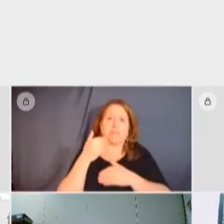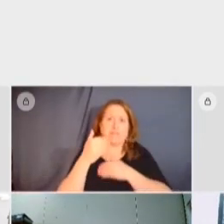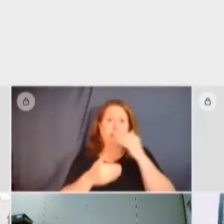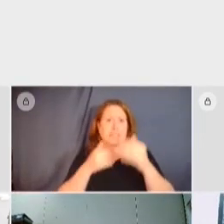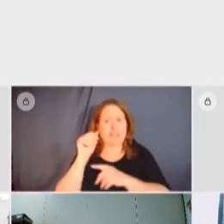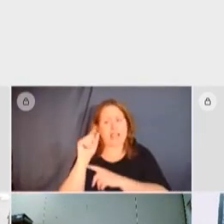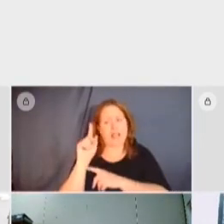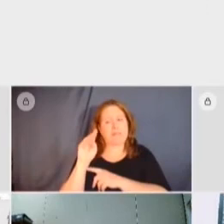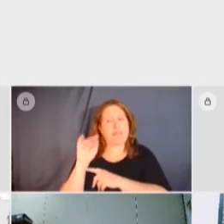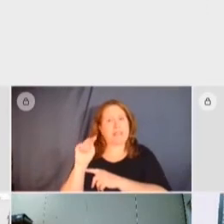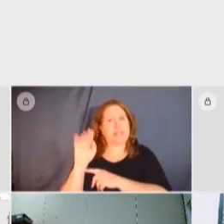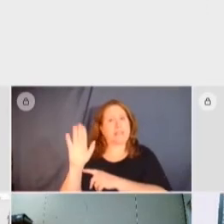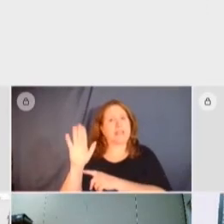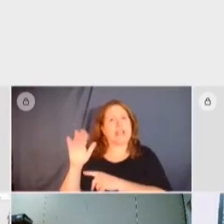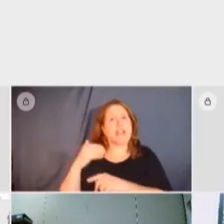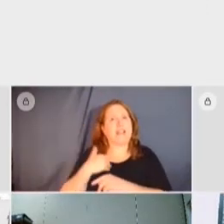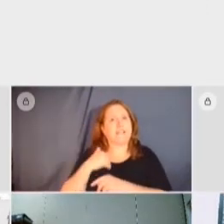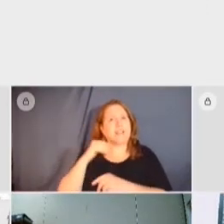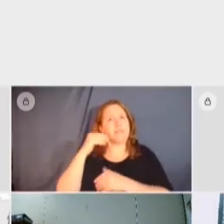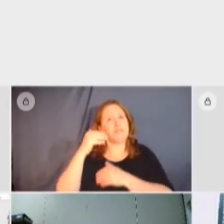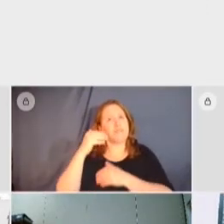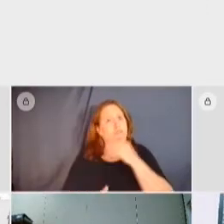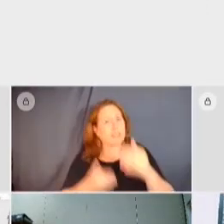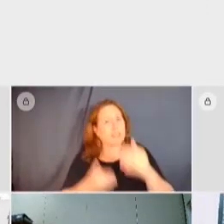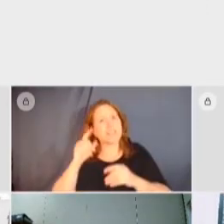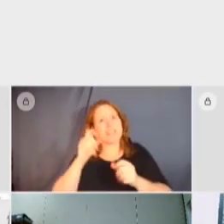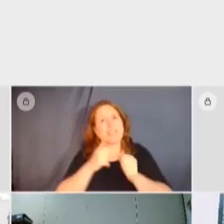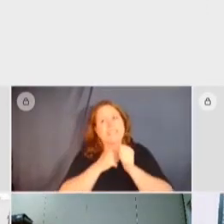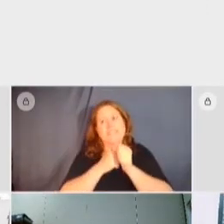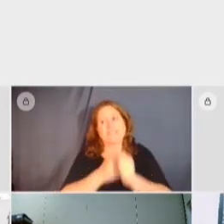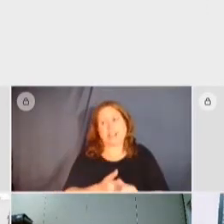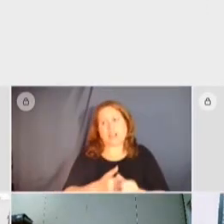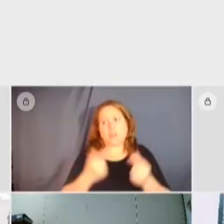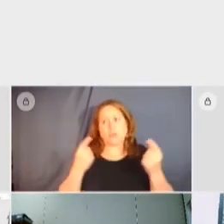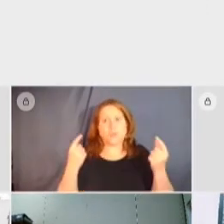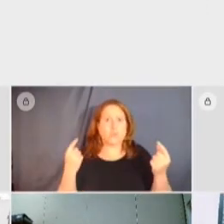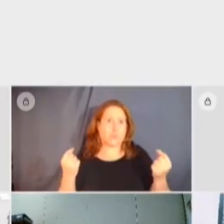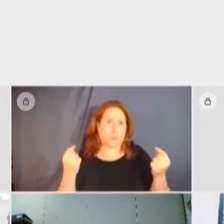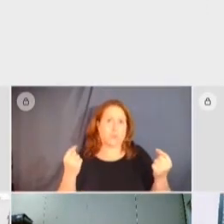get all kinds of medical things down. They